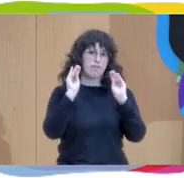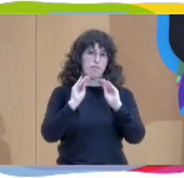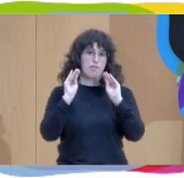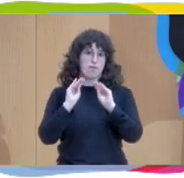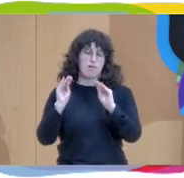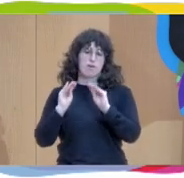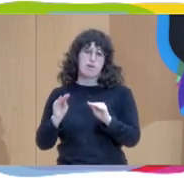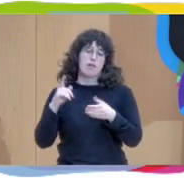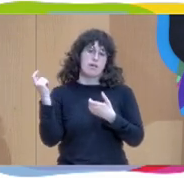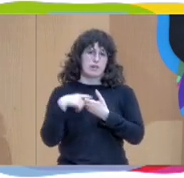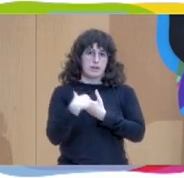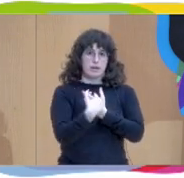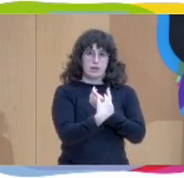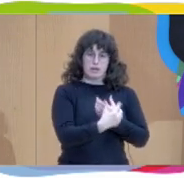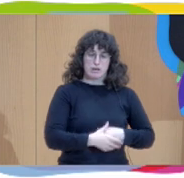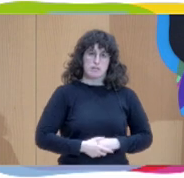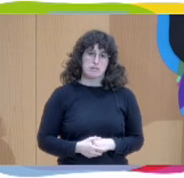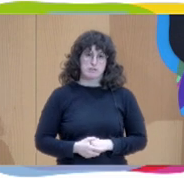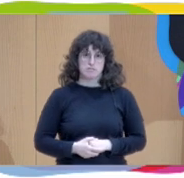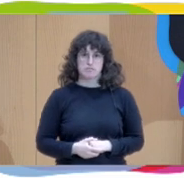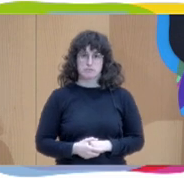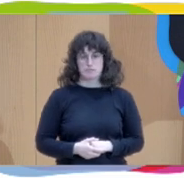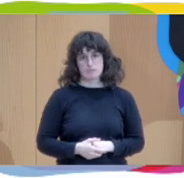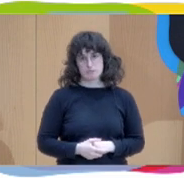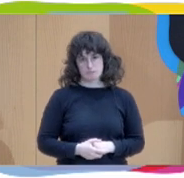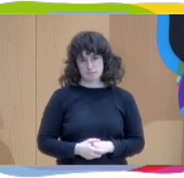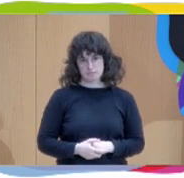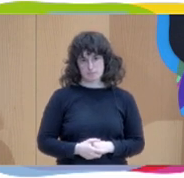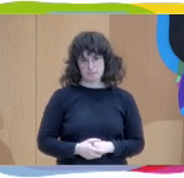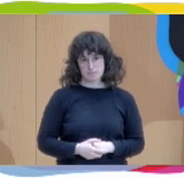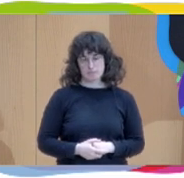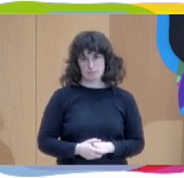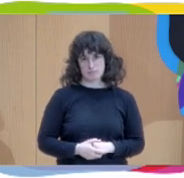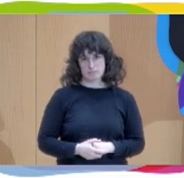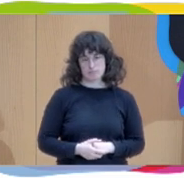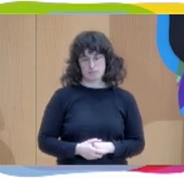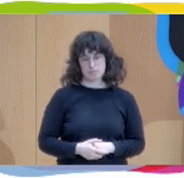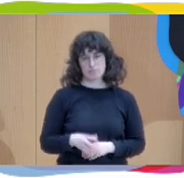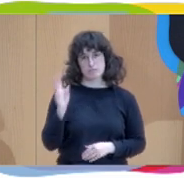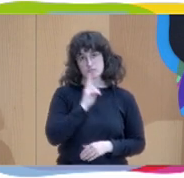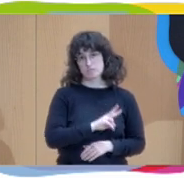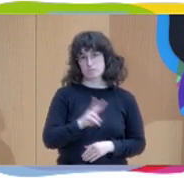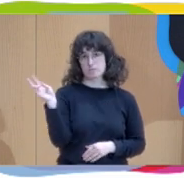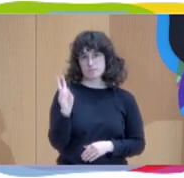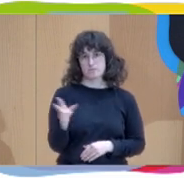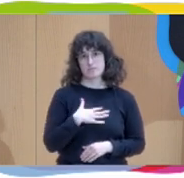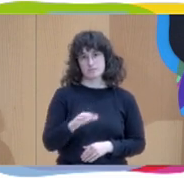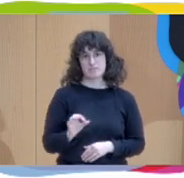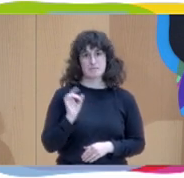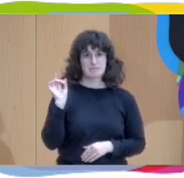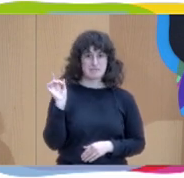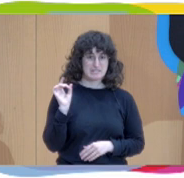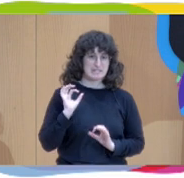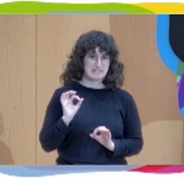and here is the answer to Luis Campos'